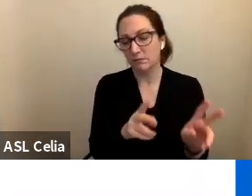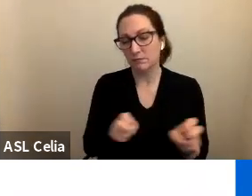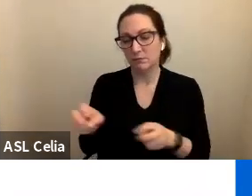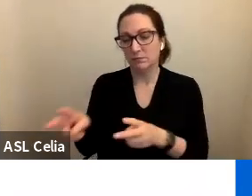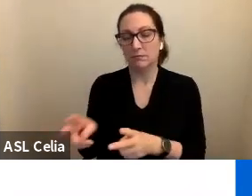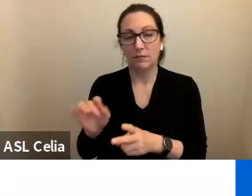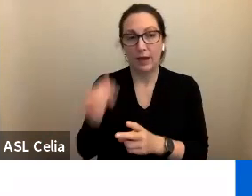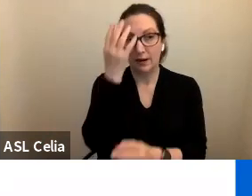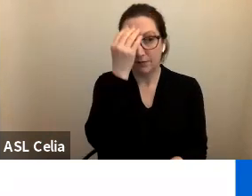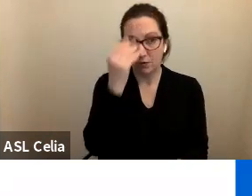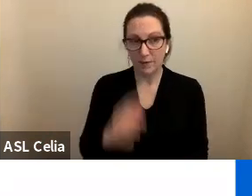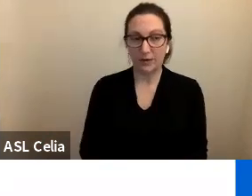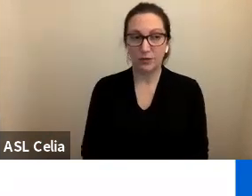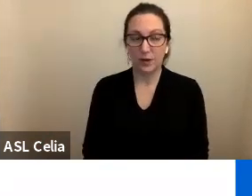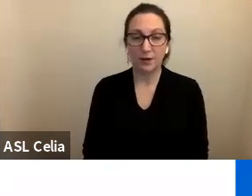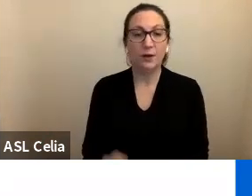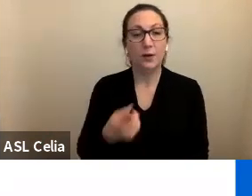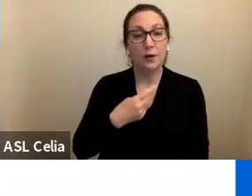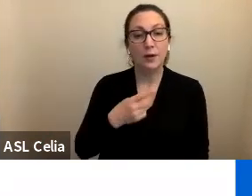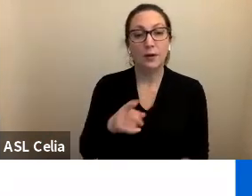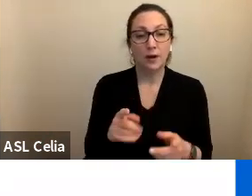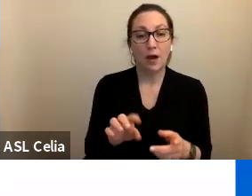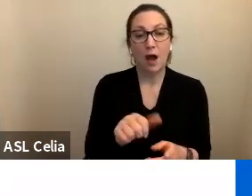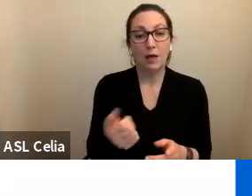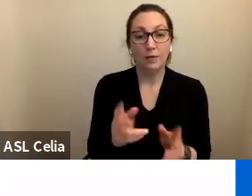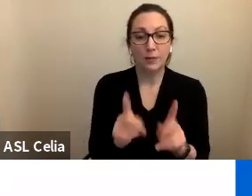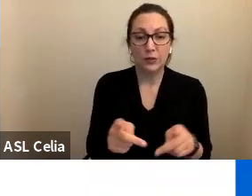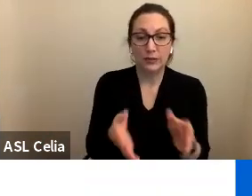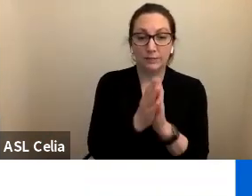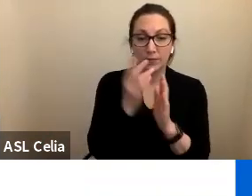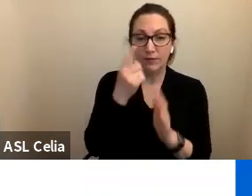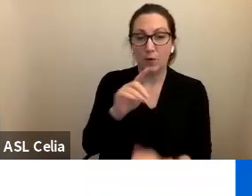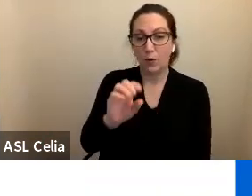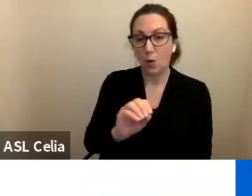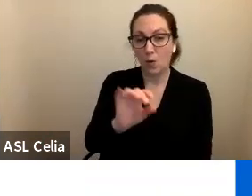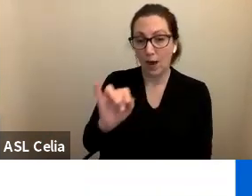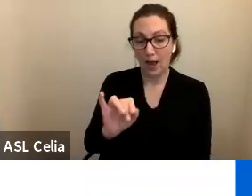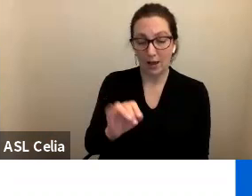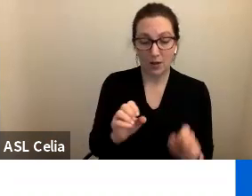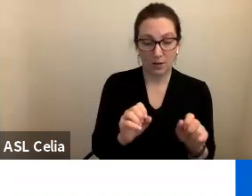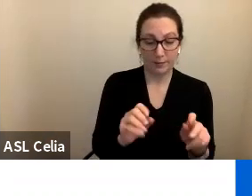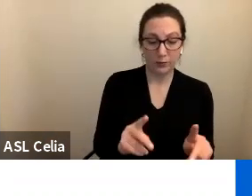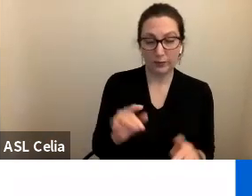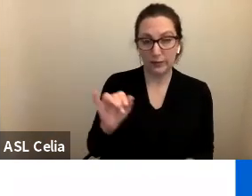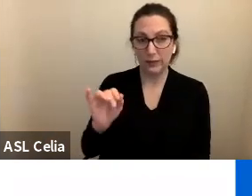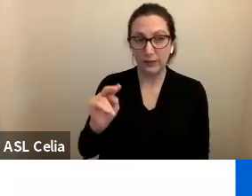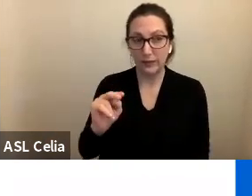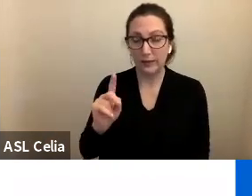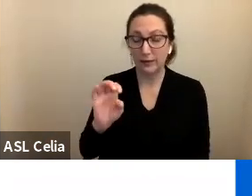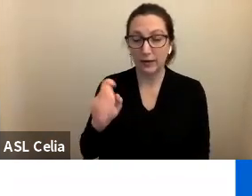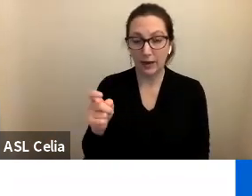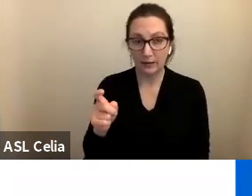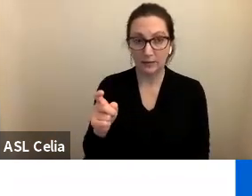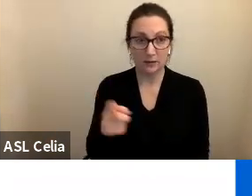We received a request for the Opportunity Index. There is a table on the